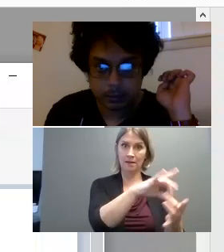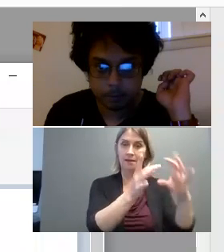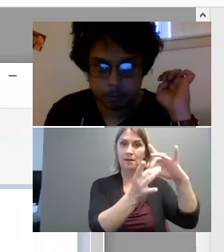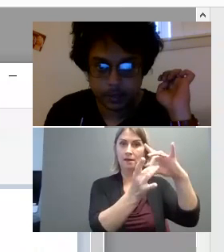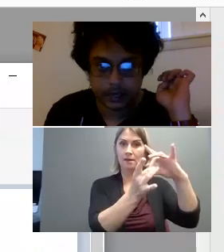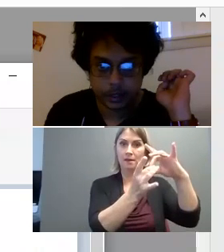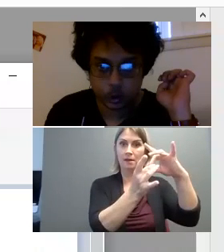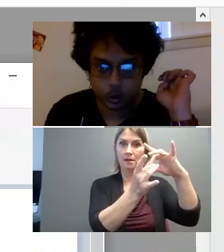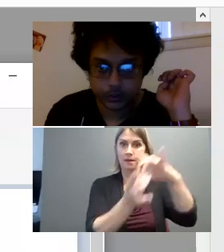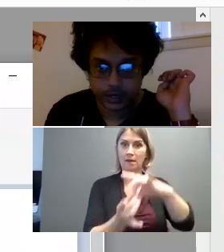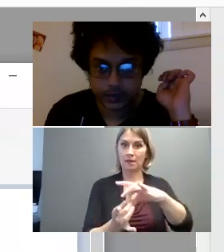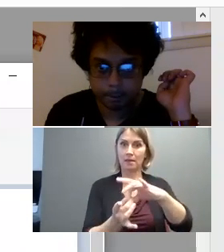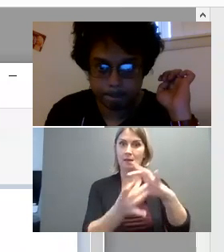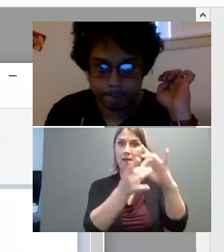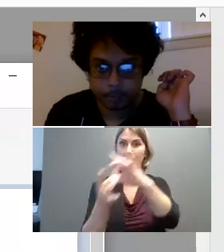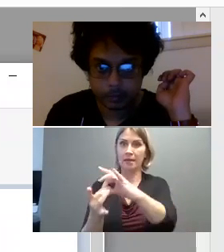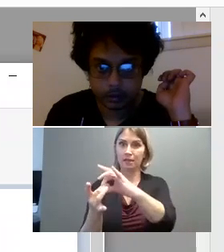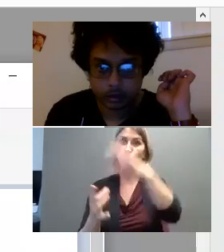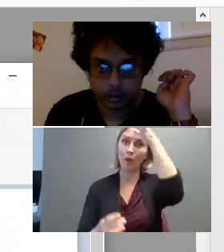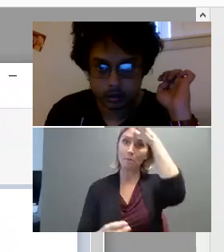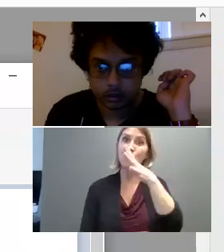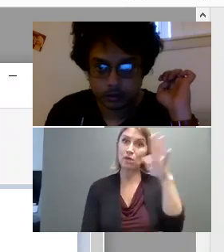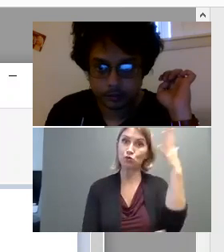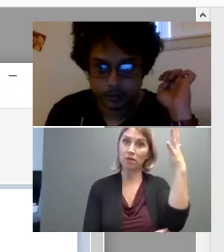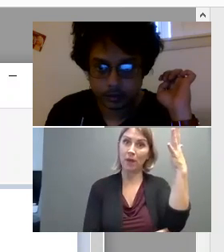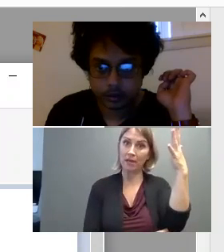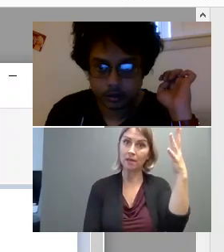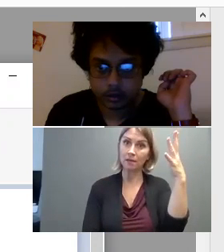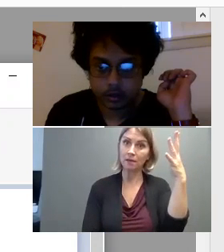to some parent node, right?